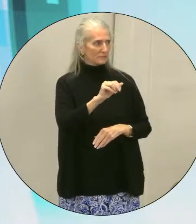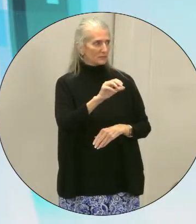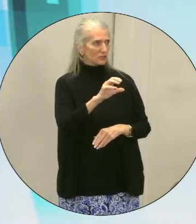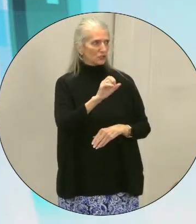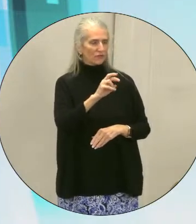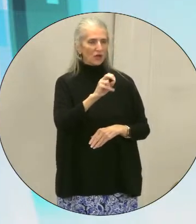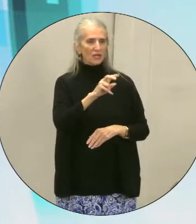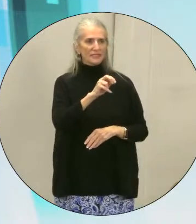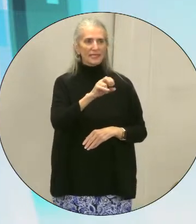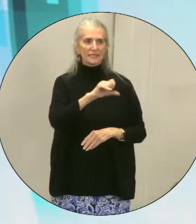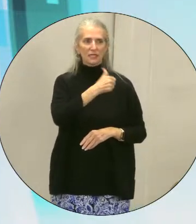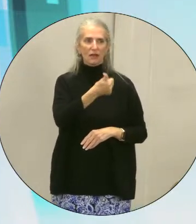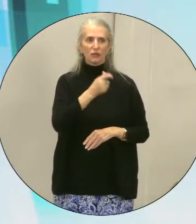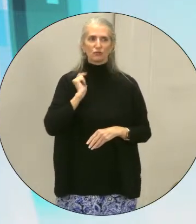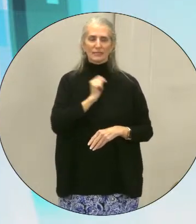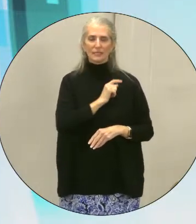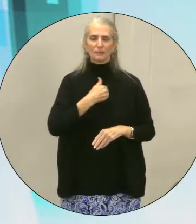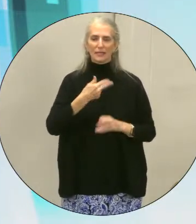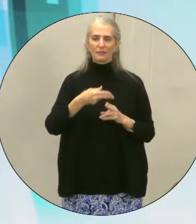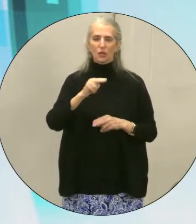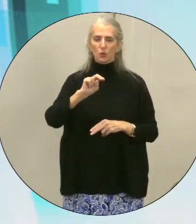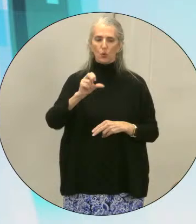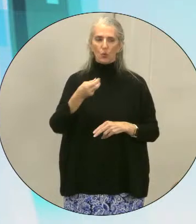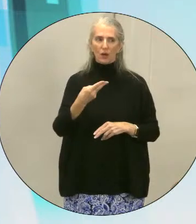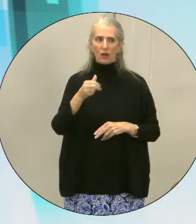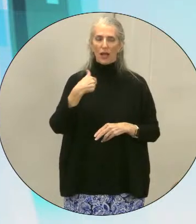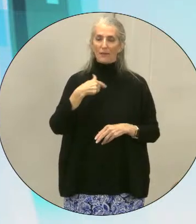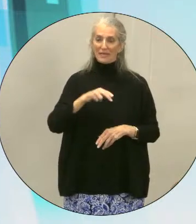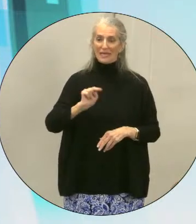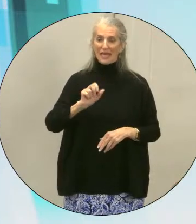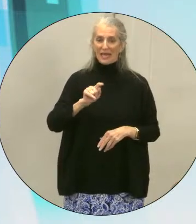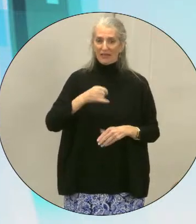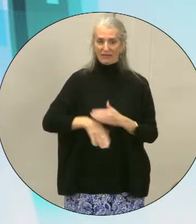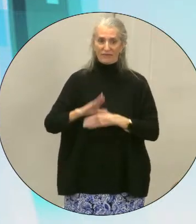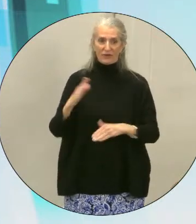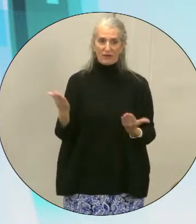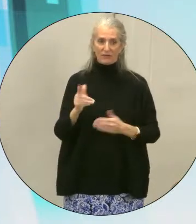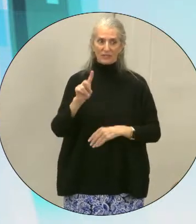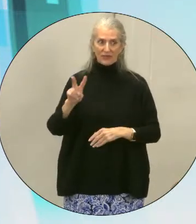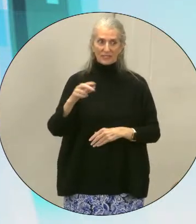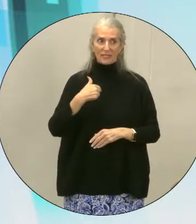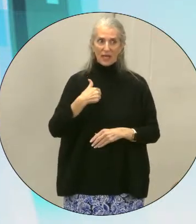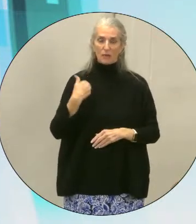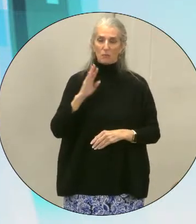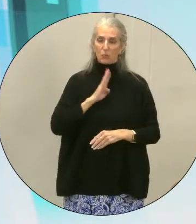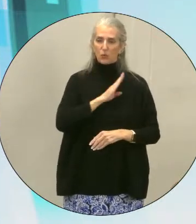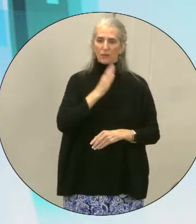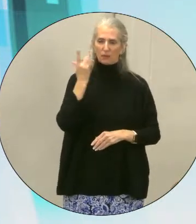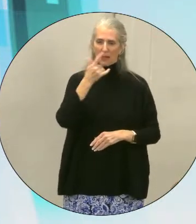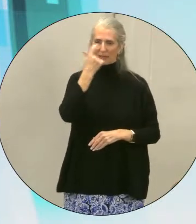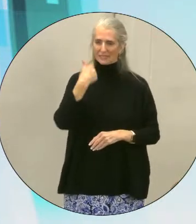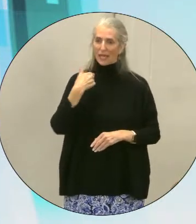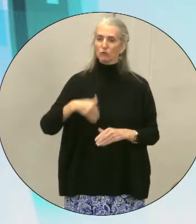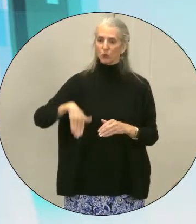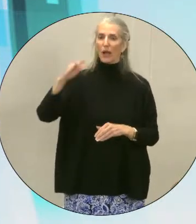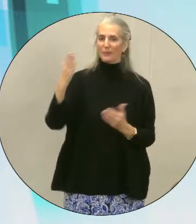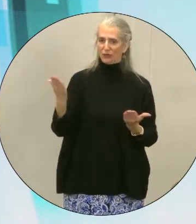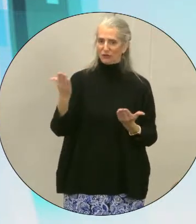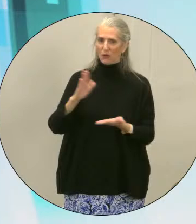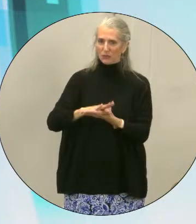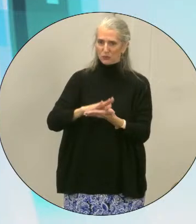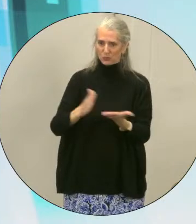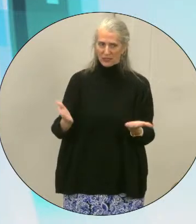trustees. My name is Noah Herrera. I'm a native of here of Las Vegas, and the reason that's important is because I grew up here, I went to school here. I'm